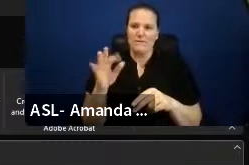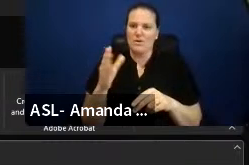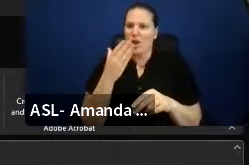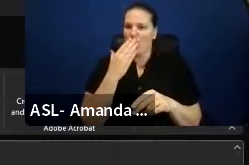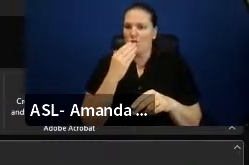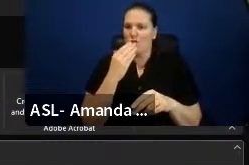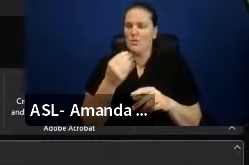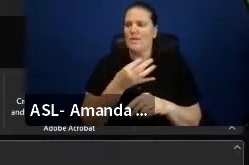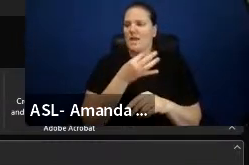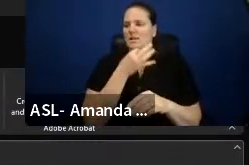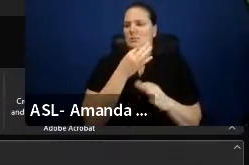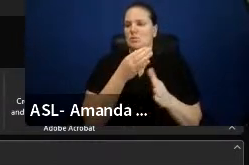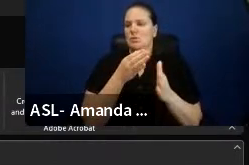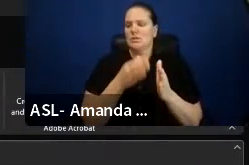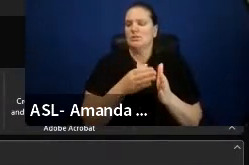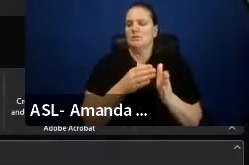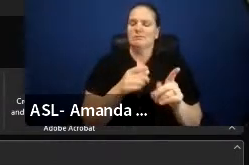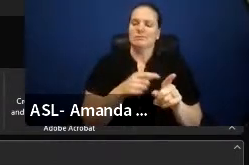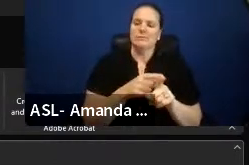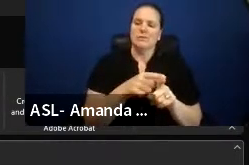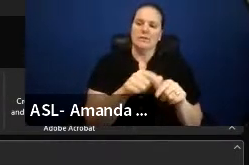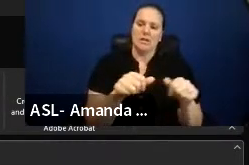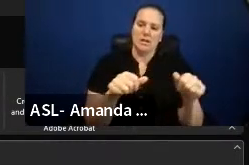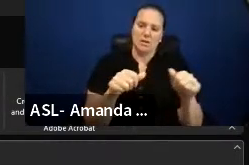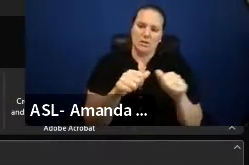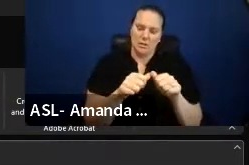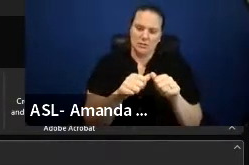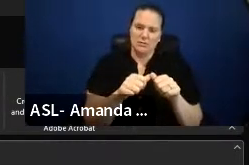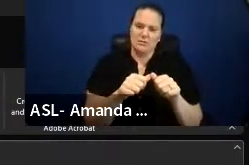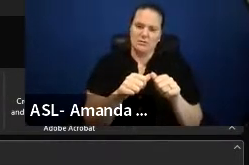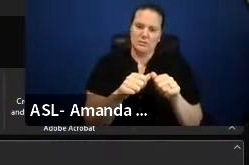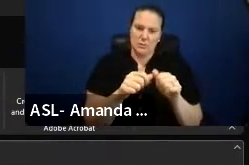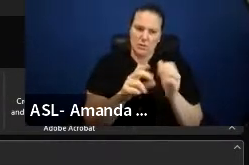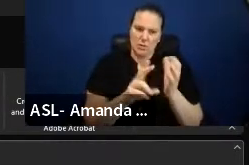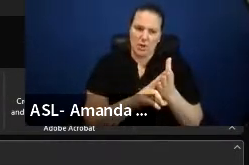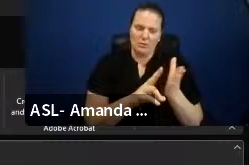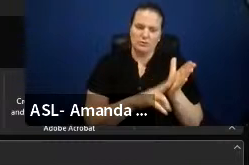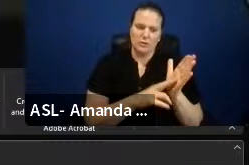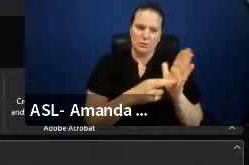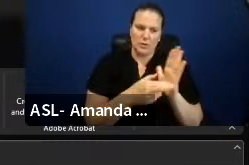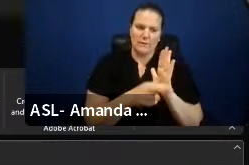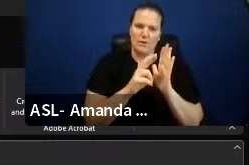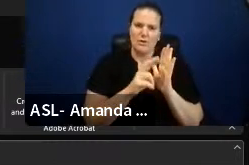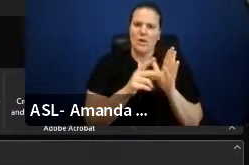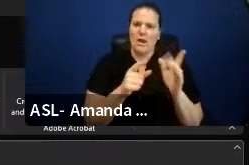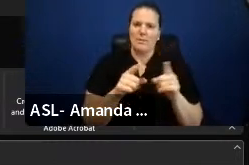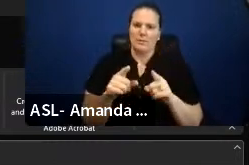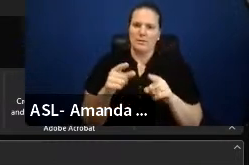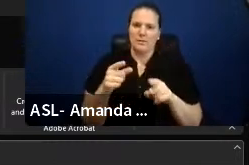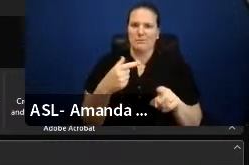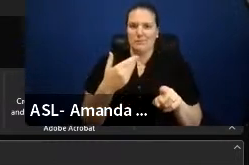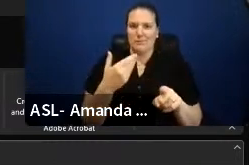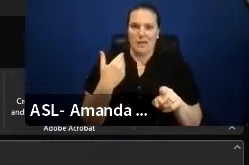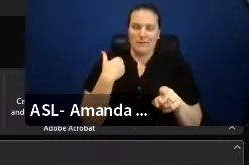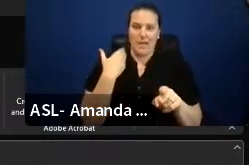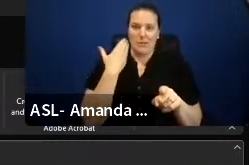expertise in particular areas where a contract review is happening. So they have, I don't know if it's still in place, but